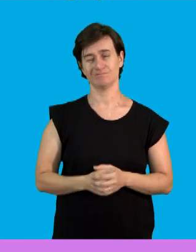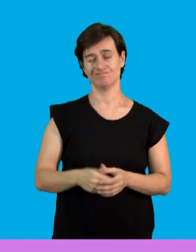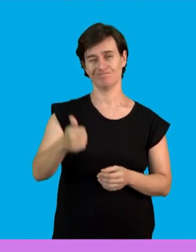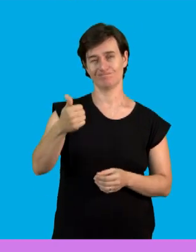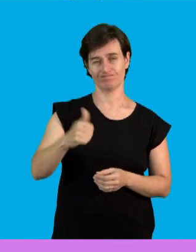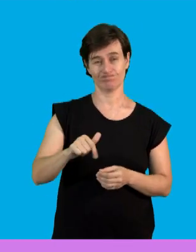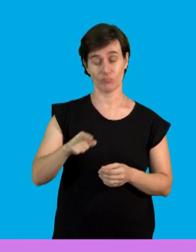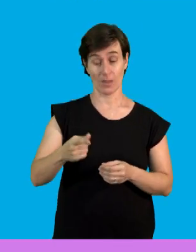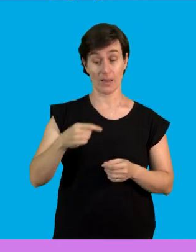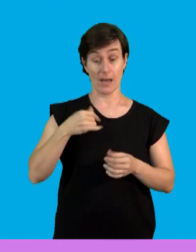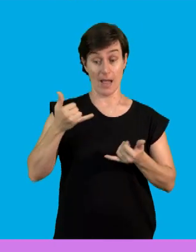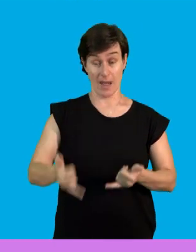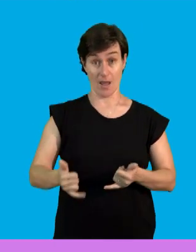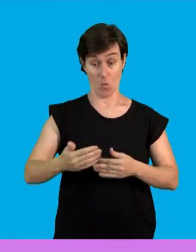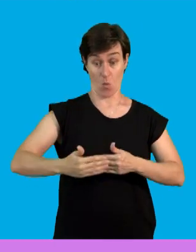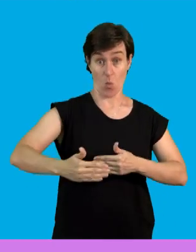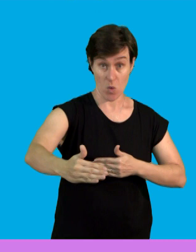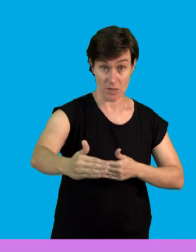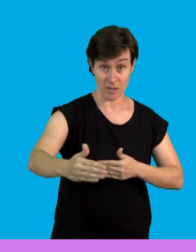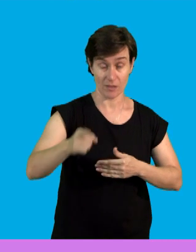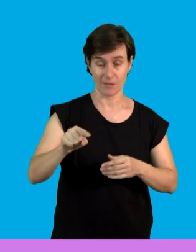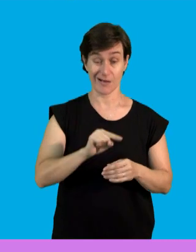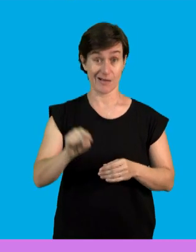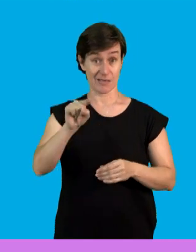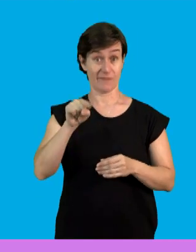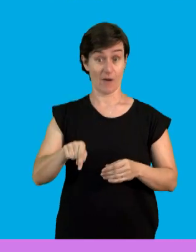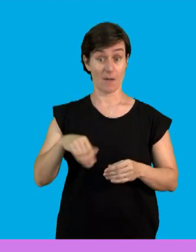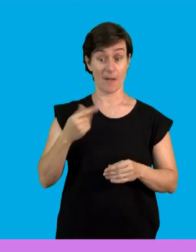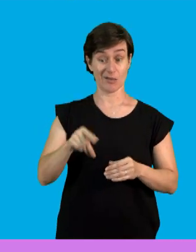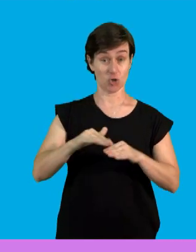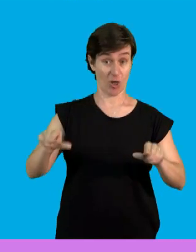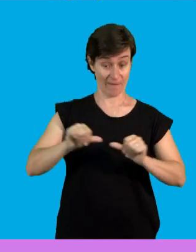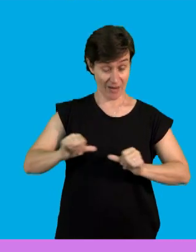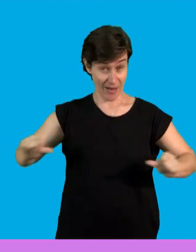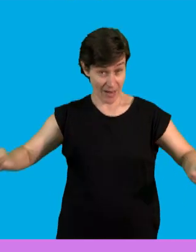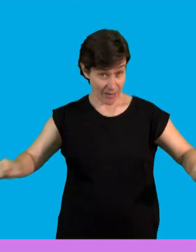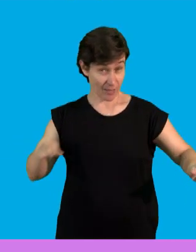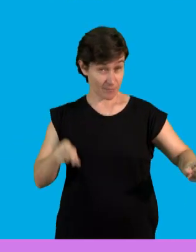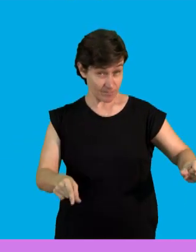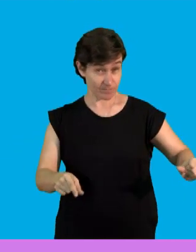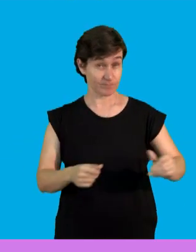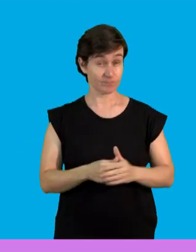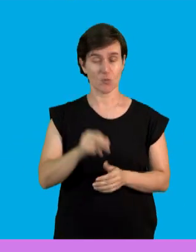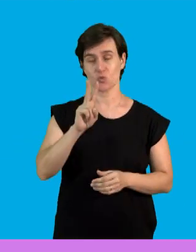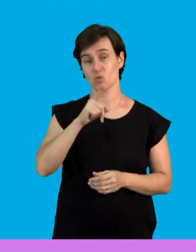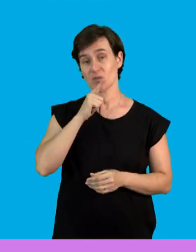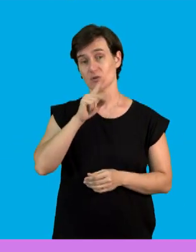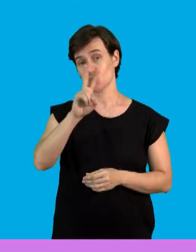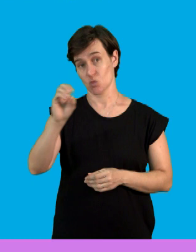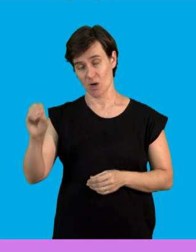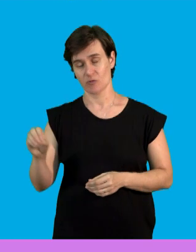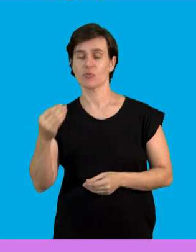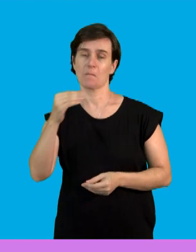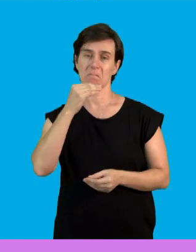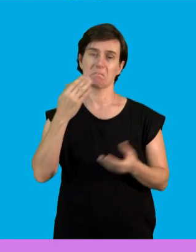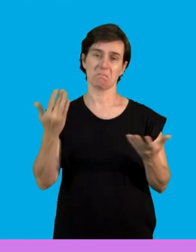5.38, so it's 5. And then the width and the length,